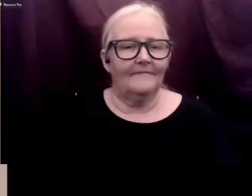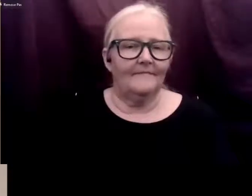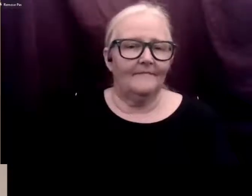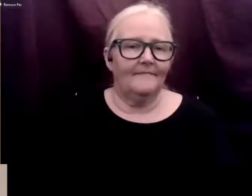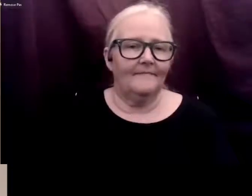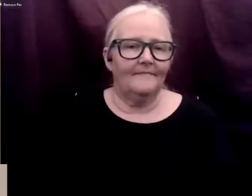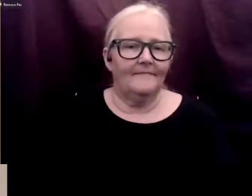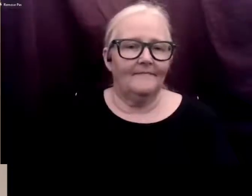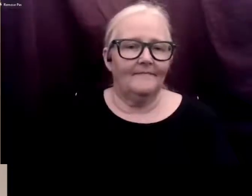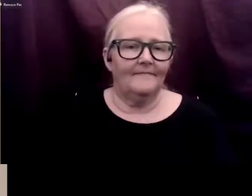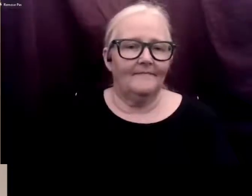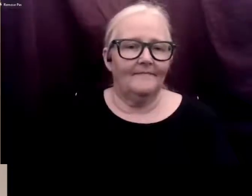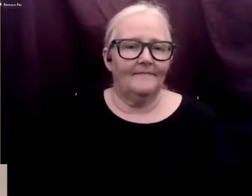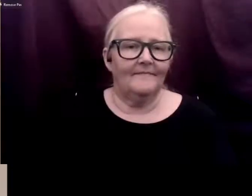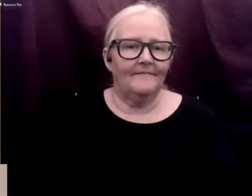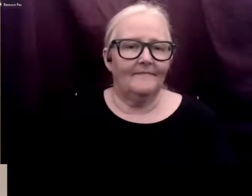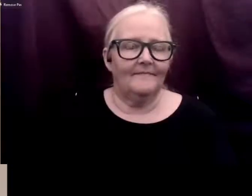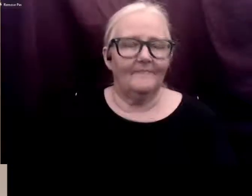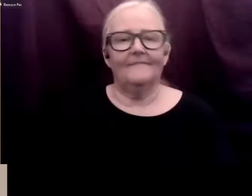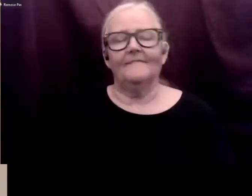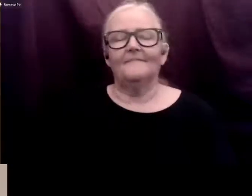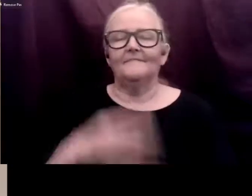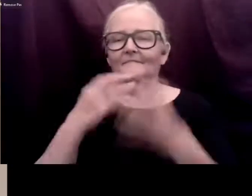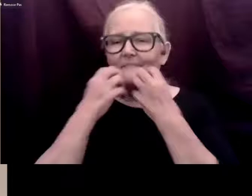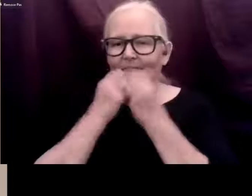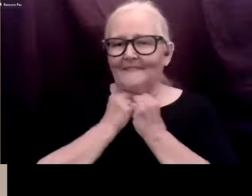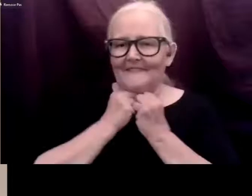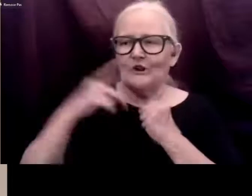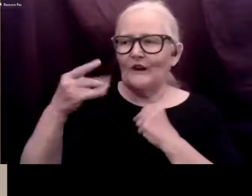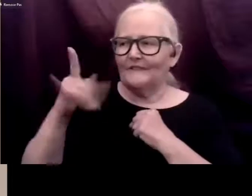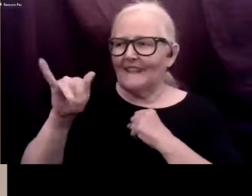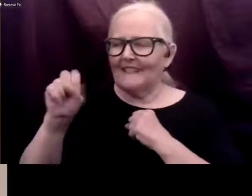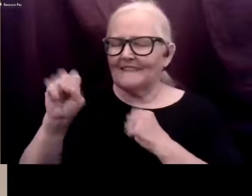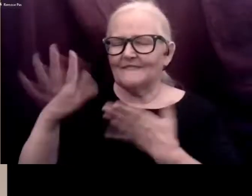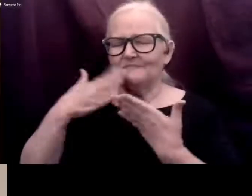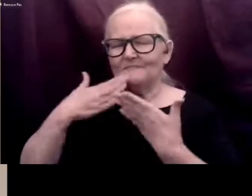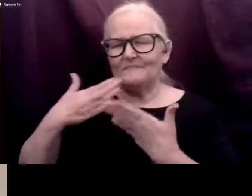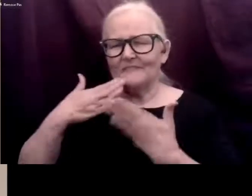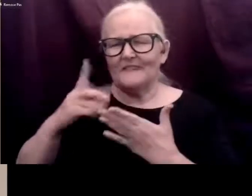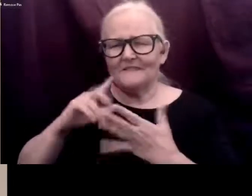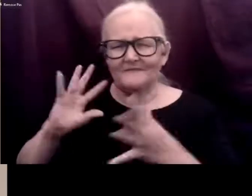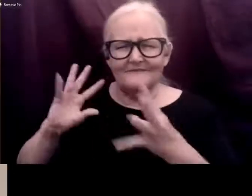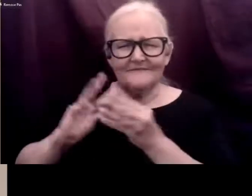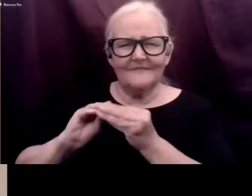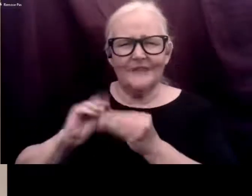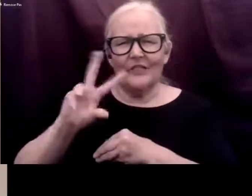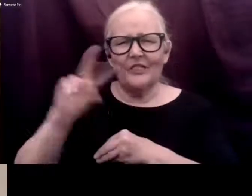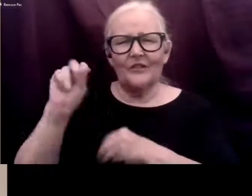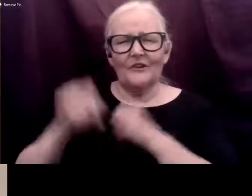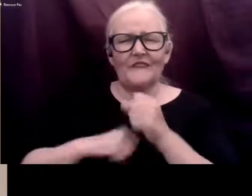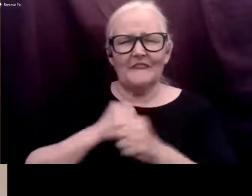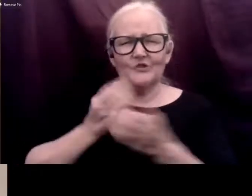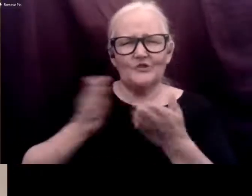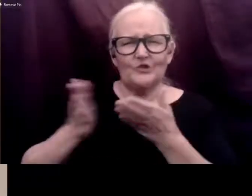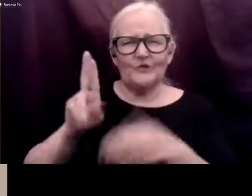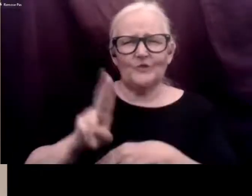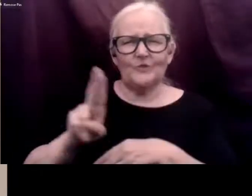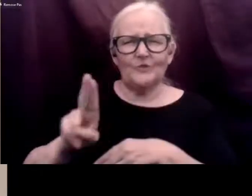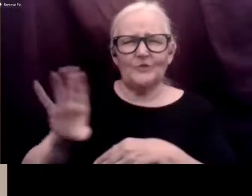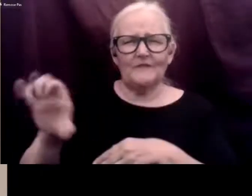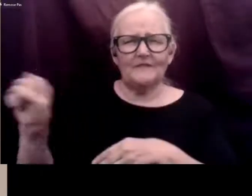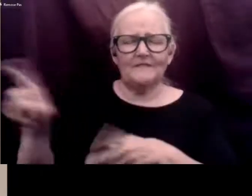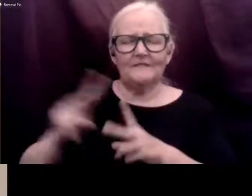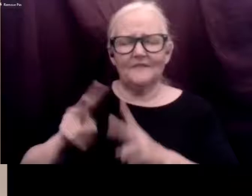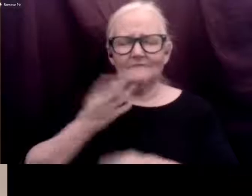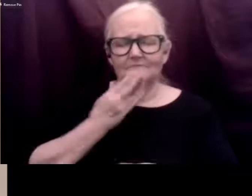Dear Phyllis, thank you for 30 years of service to UUCSS with grace and good humor and